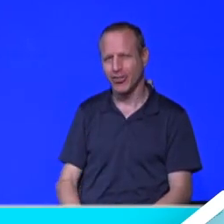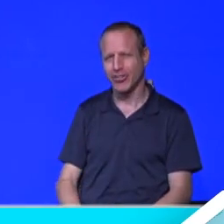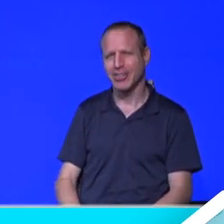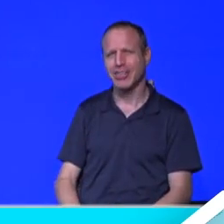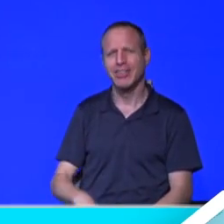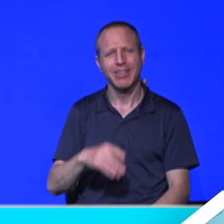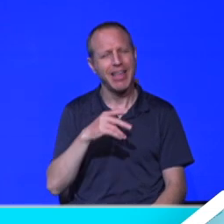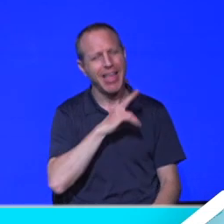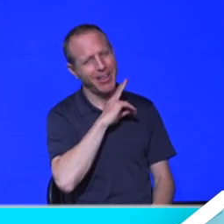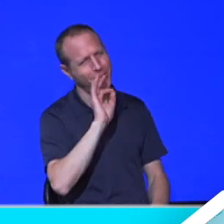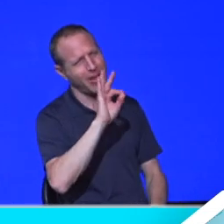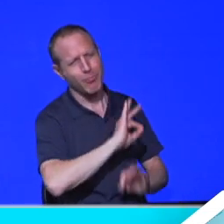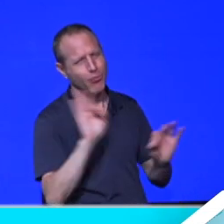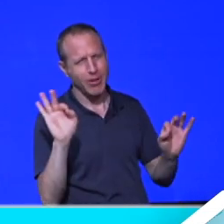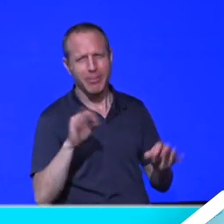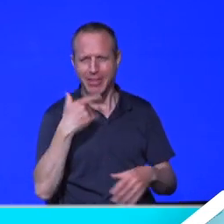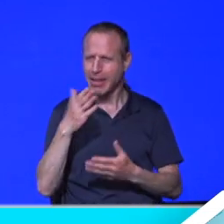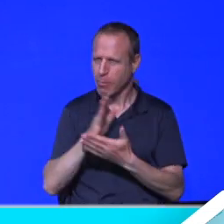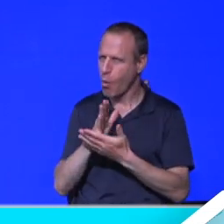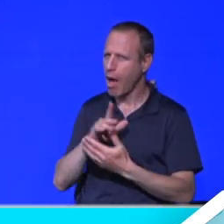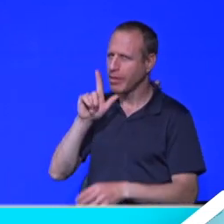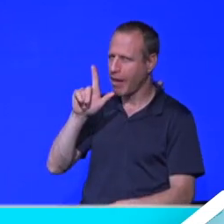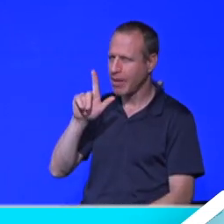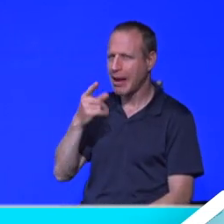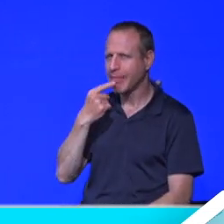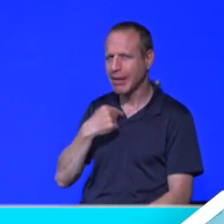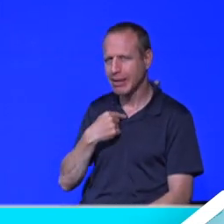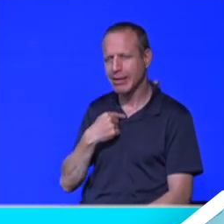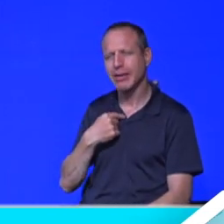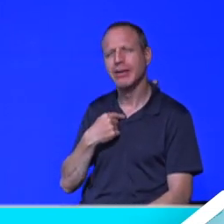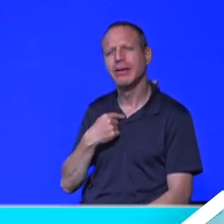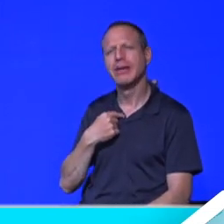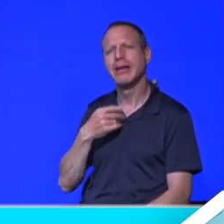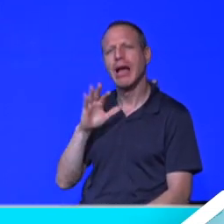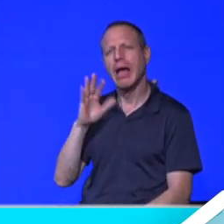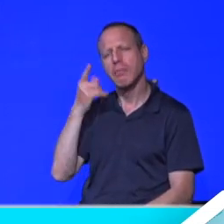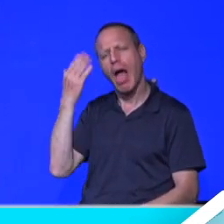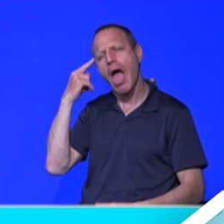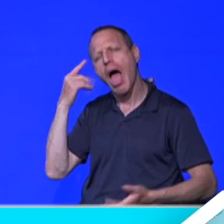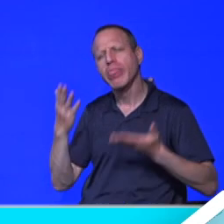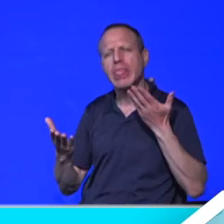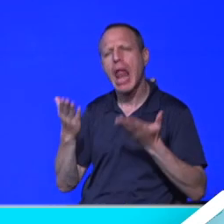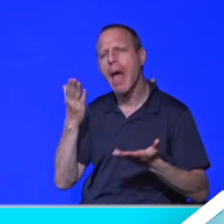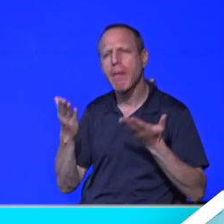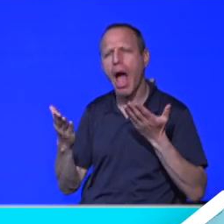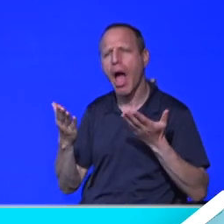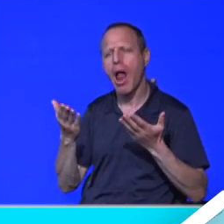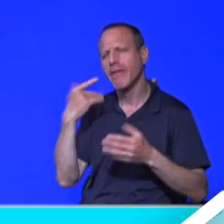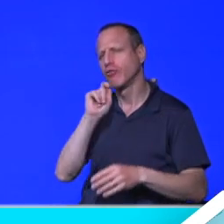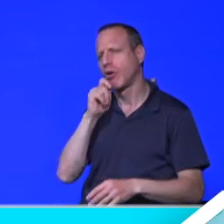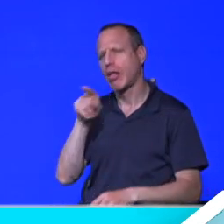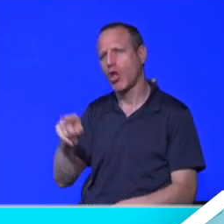Your English is perfect. So be prepared. But tell me, was there any dilemma before you interviewed